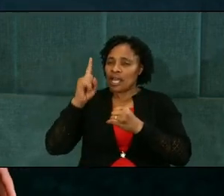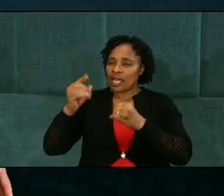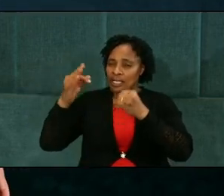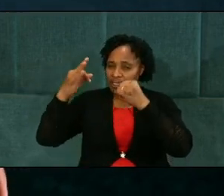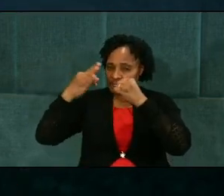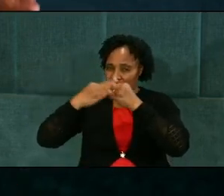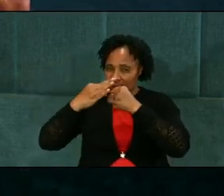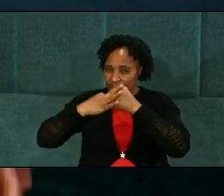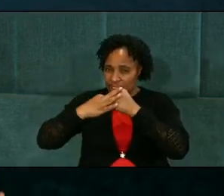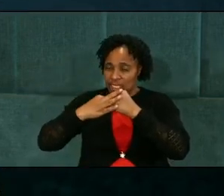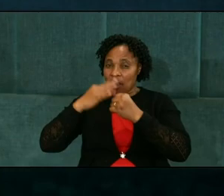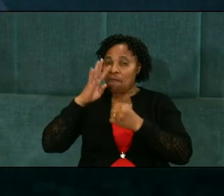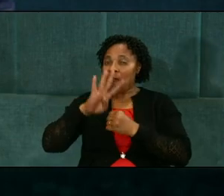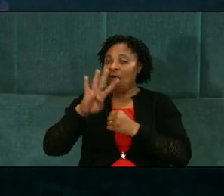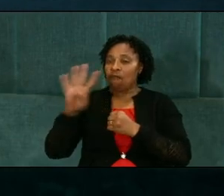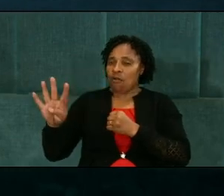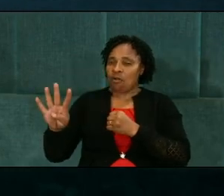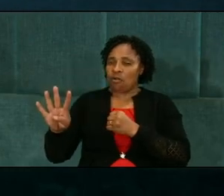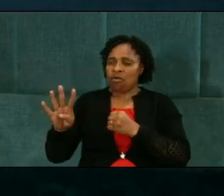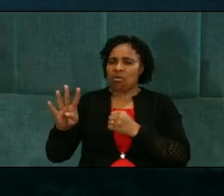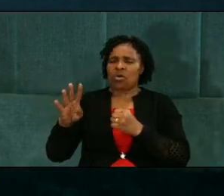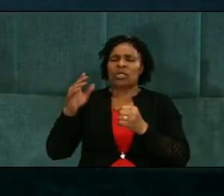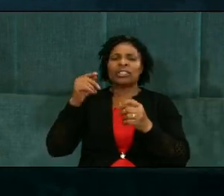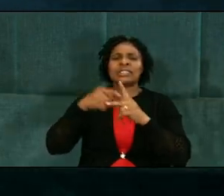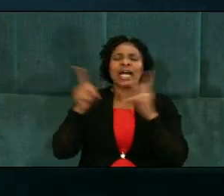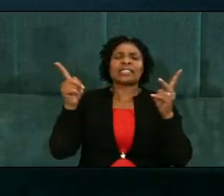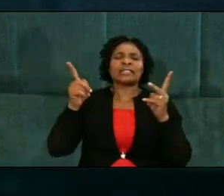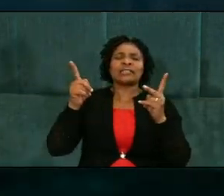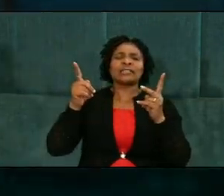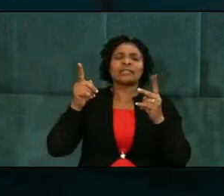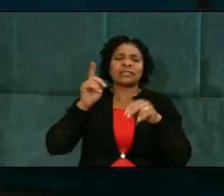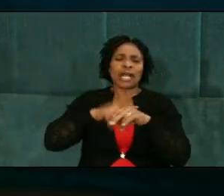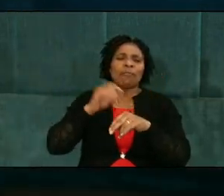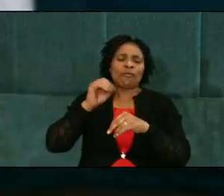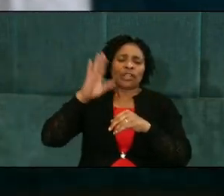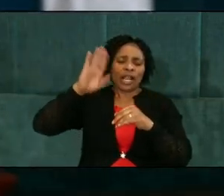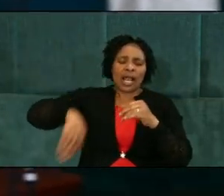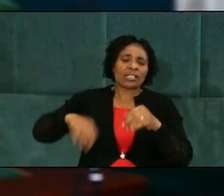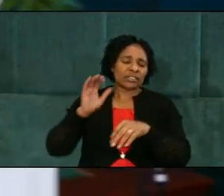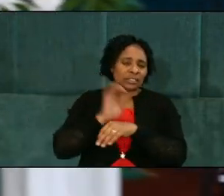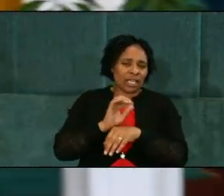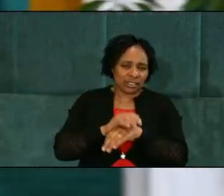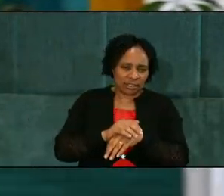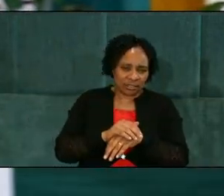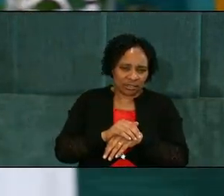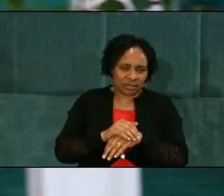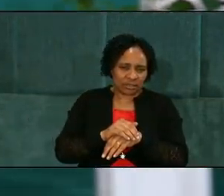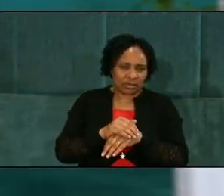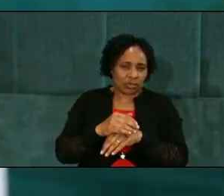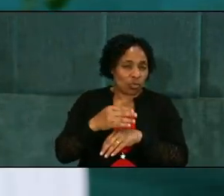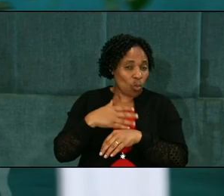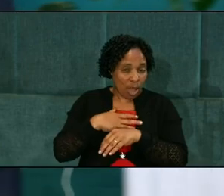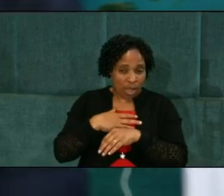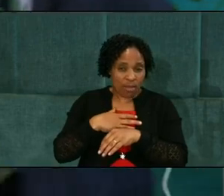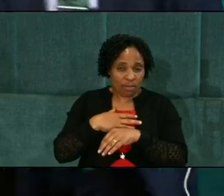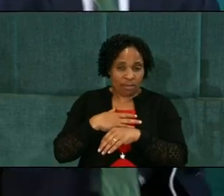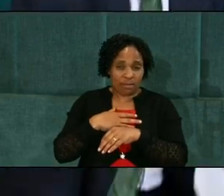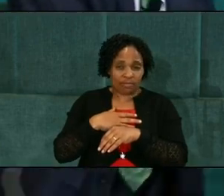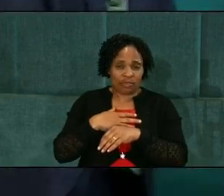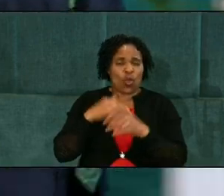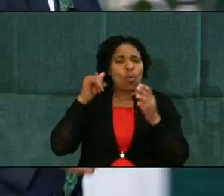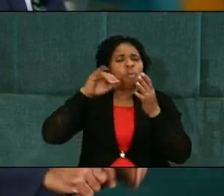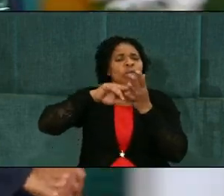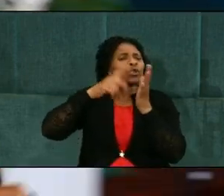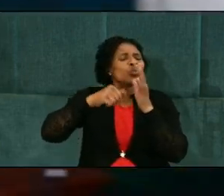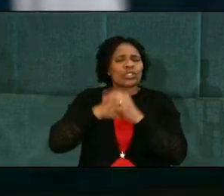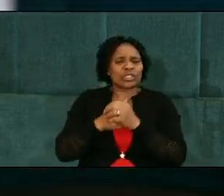1844 starts the period of the last church. last church. That